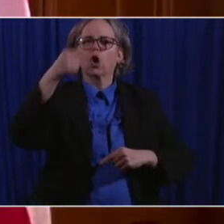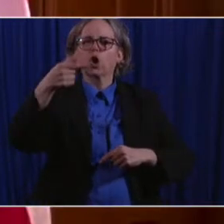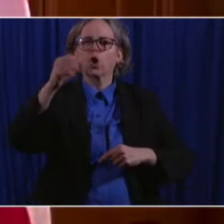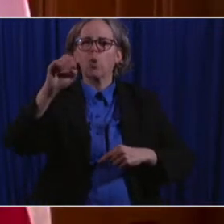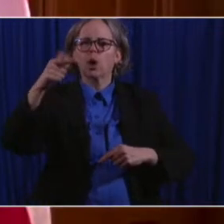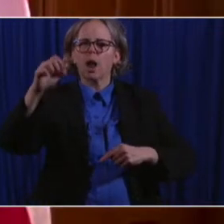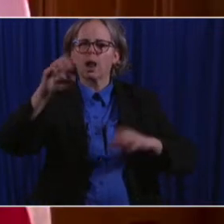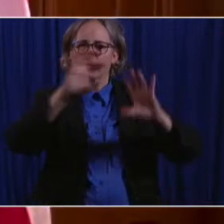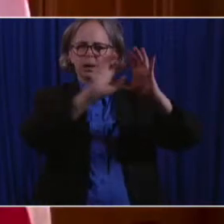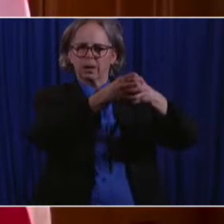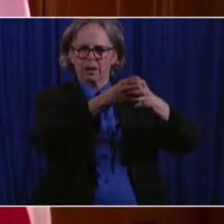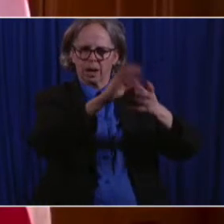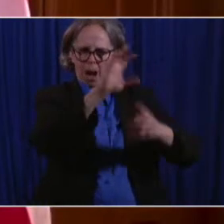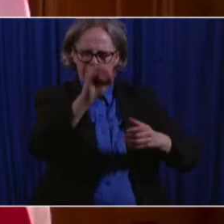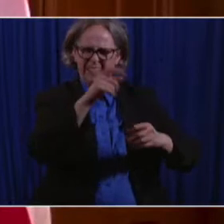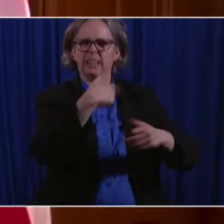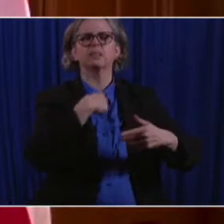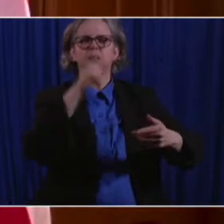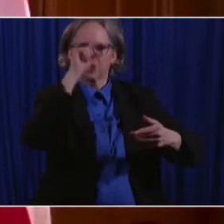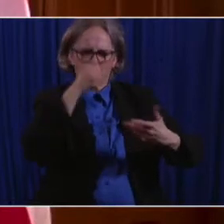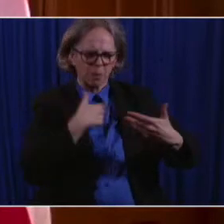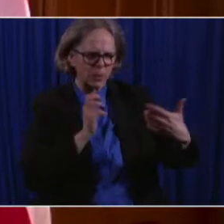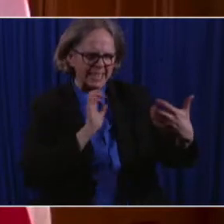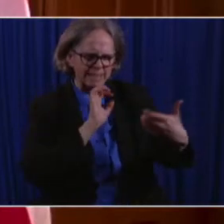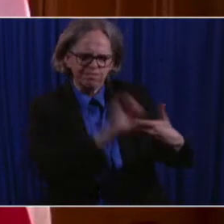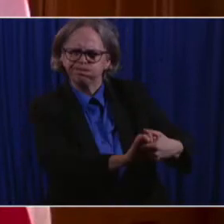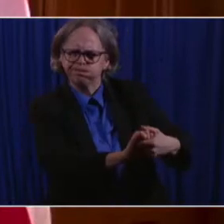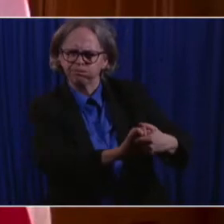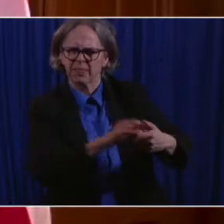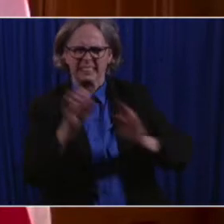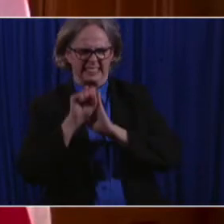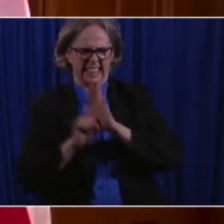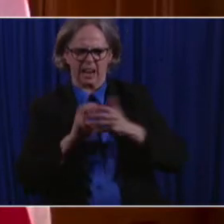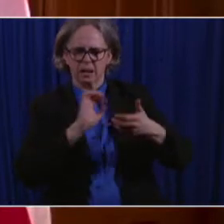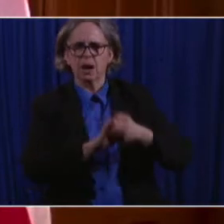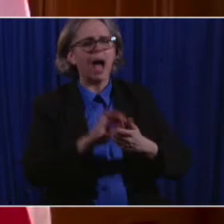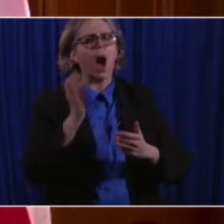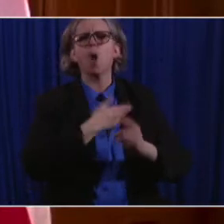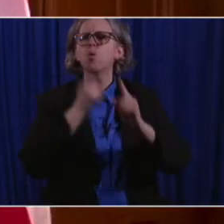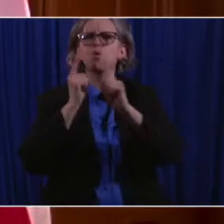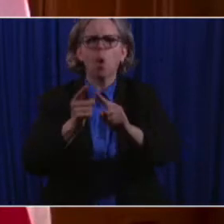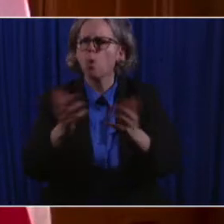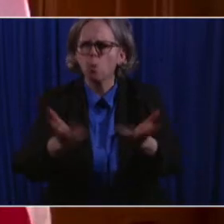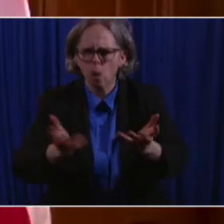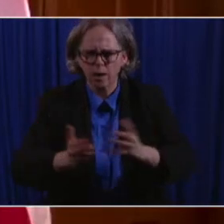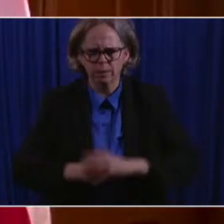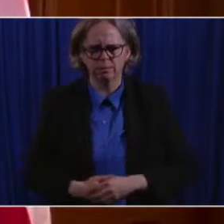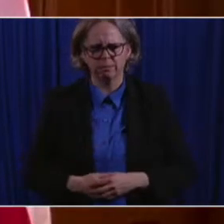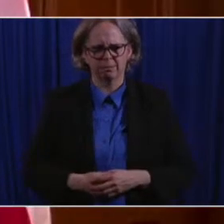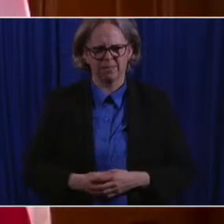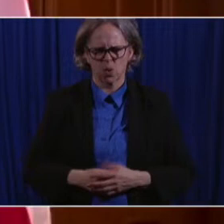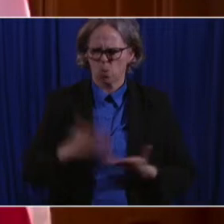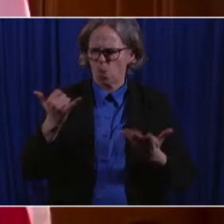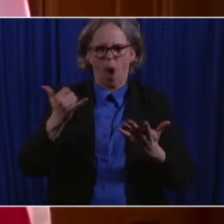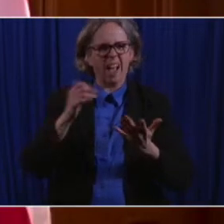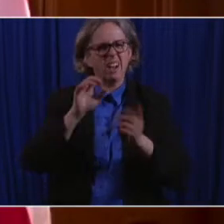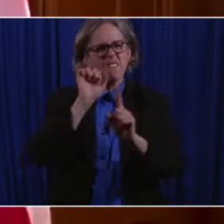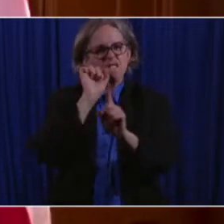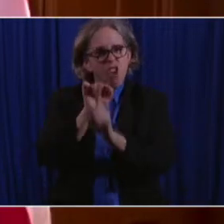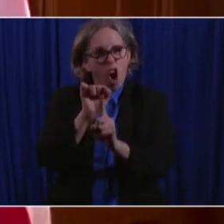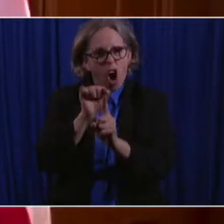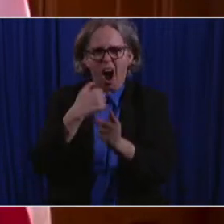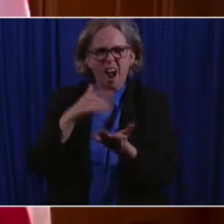that the private sector group told me when they came in, is drilling down on this